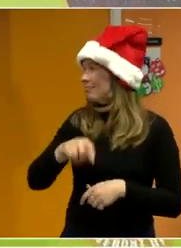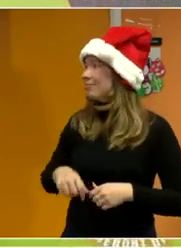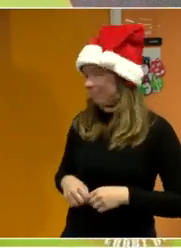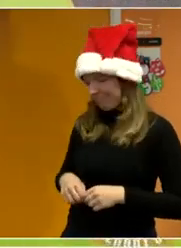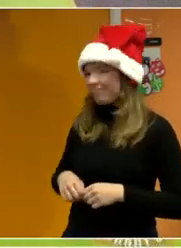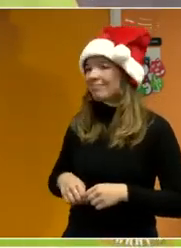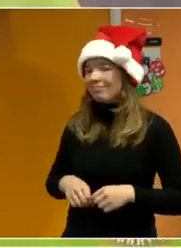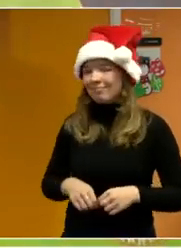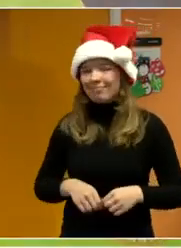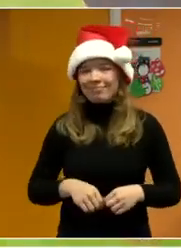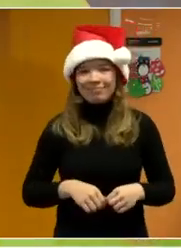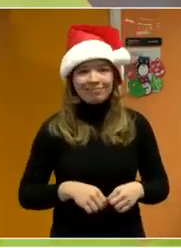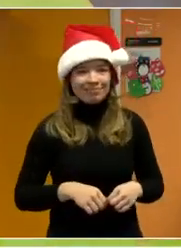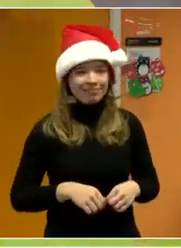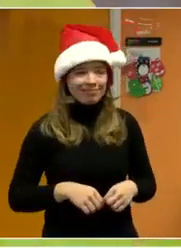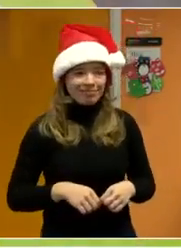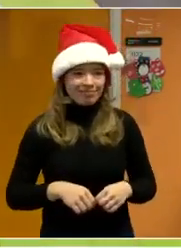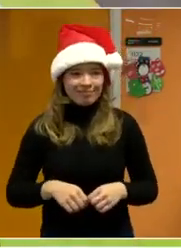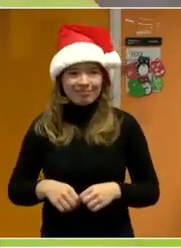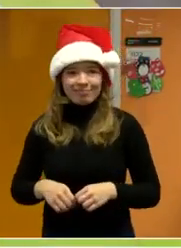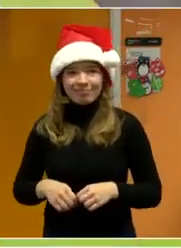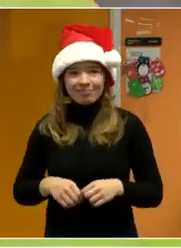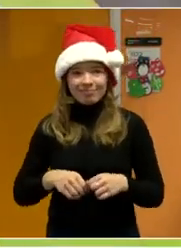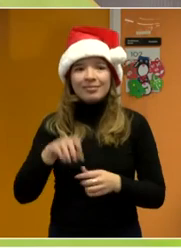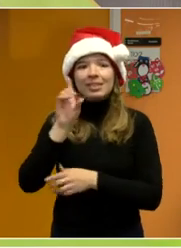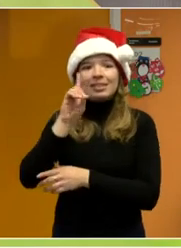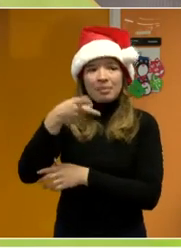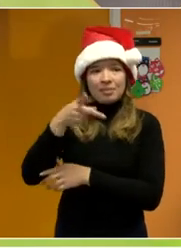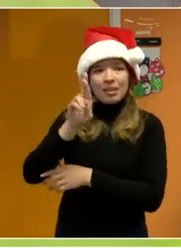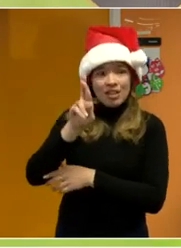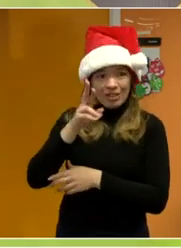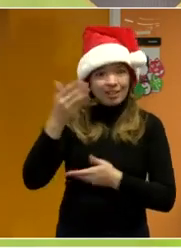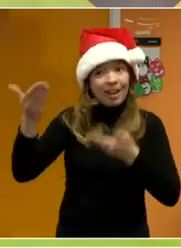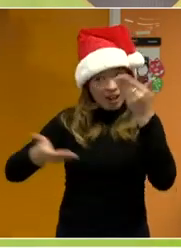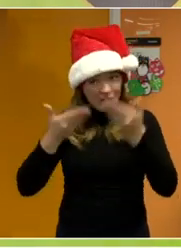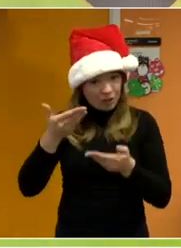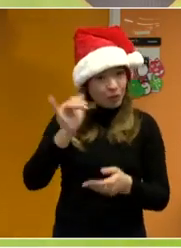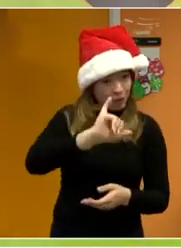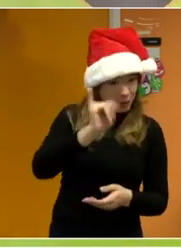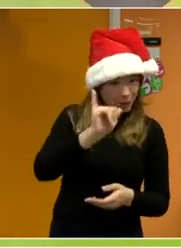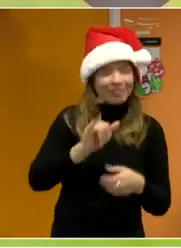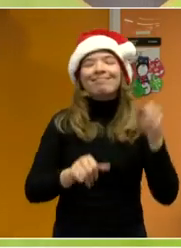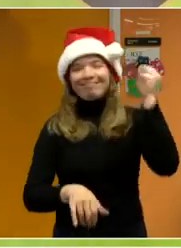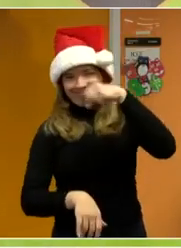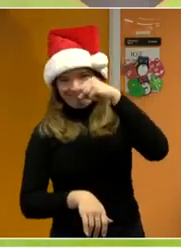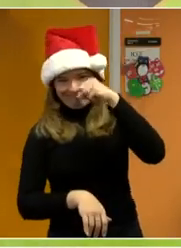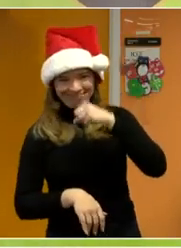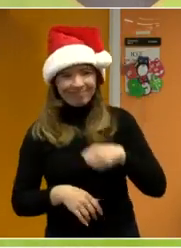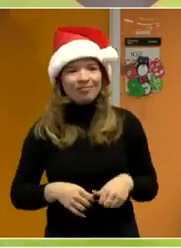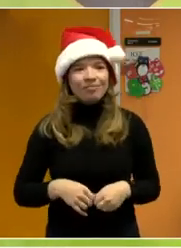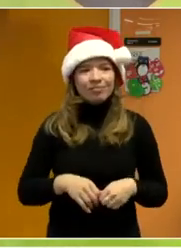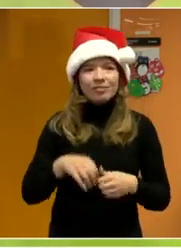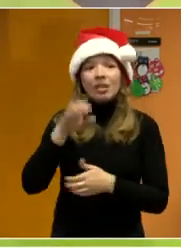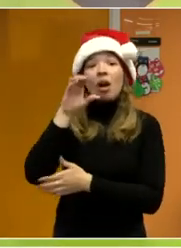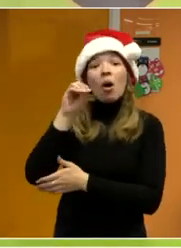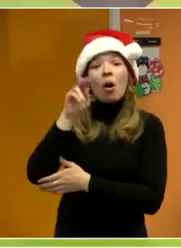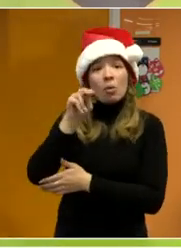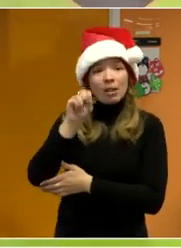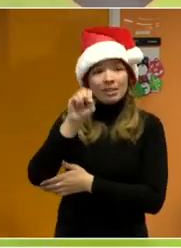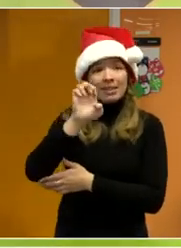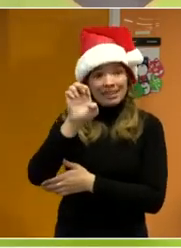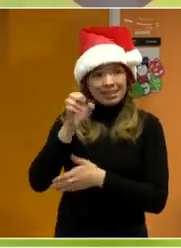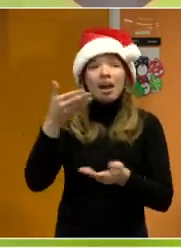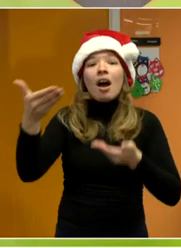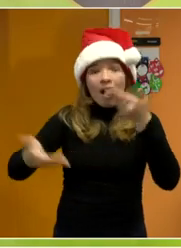you. And DPR is hiring too, right? That's right. And the ONES office is hiring. So with